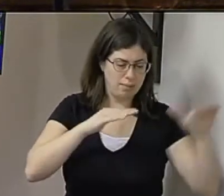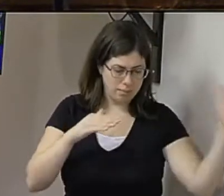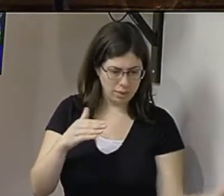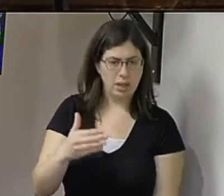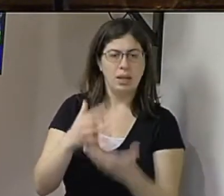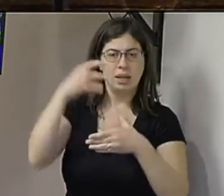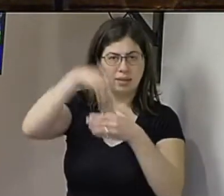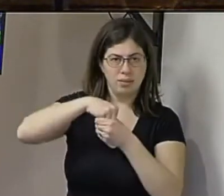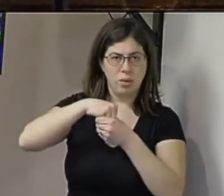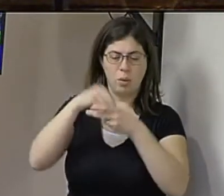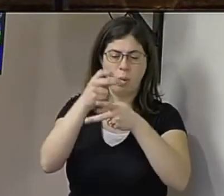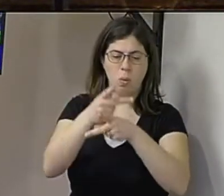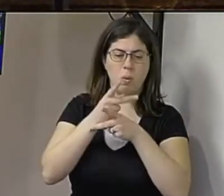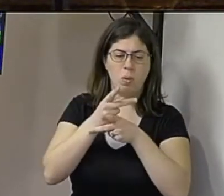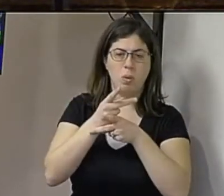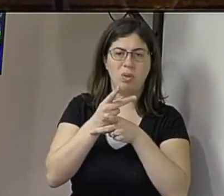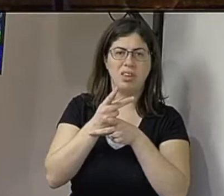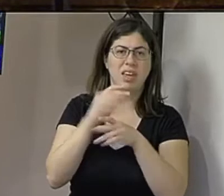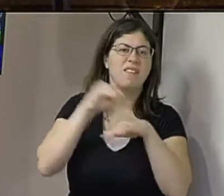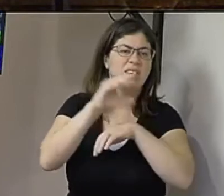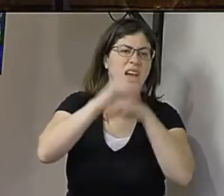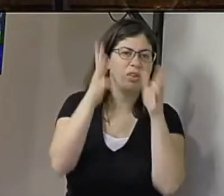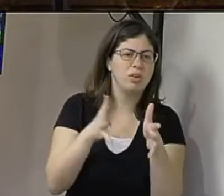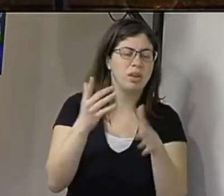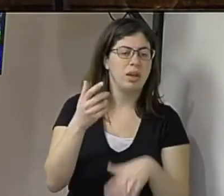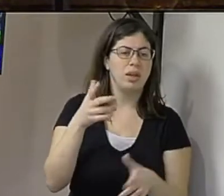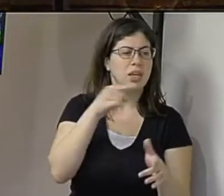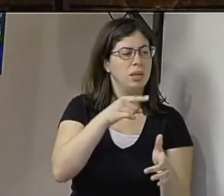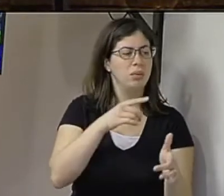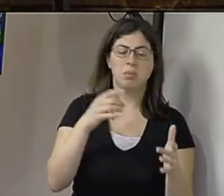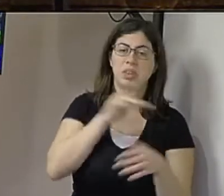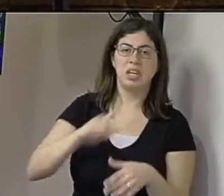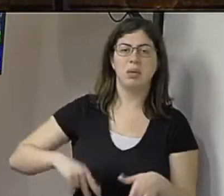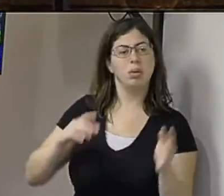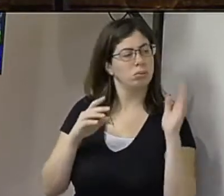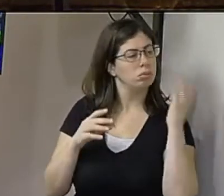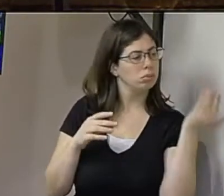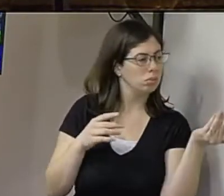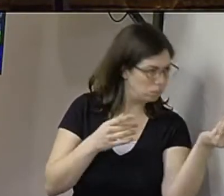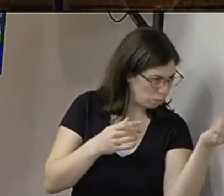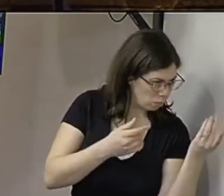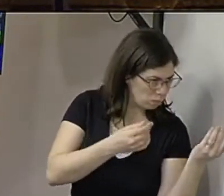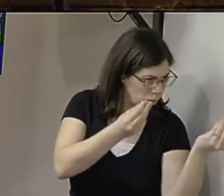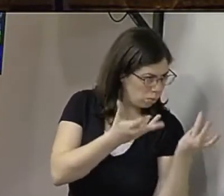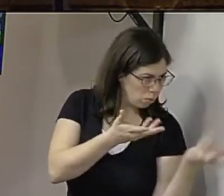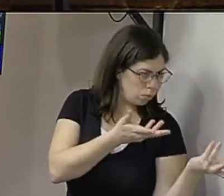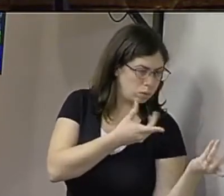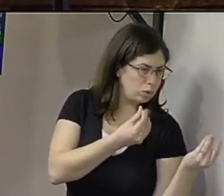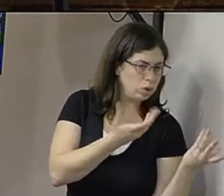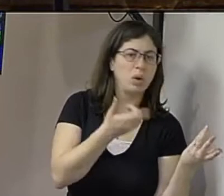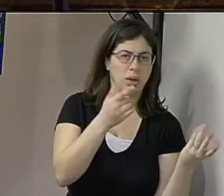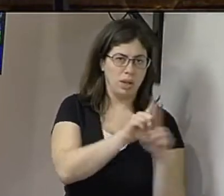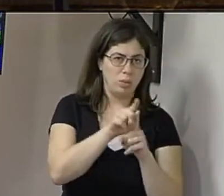court and kept as these kind of like advisors who would have his ear. These guys, to my understanding, are actually confirmed